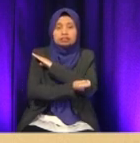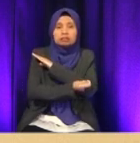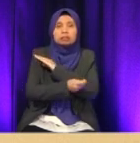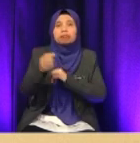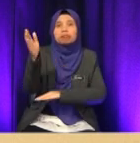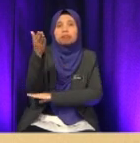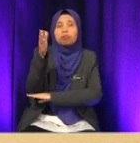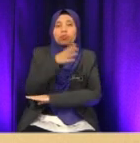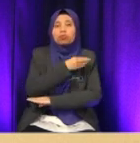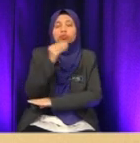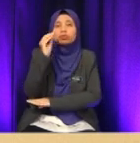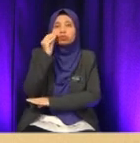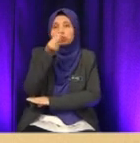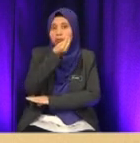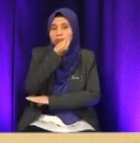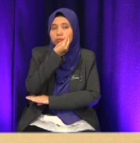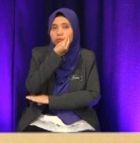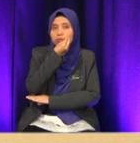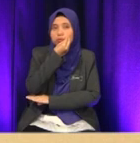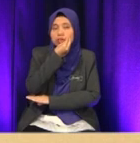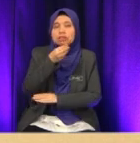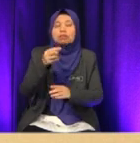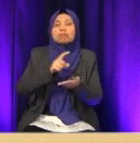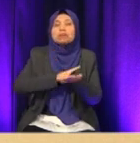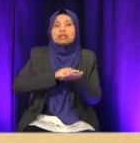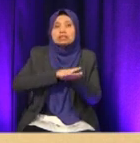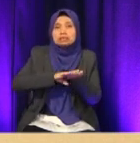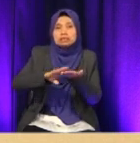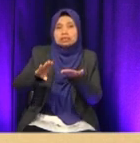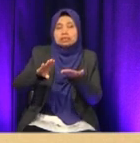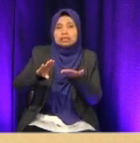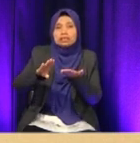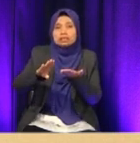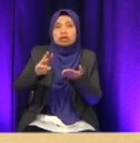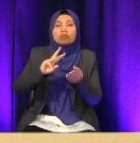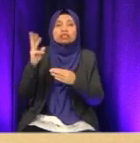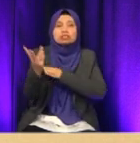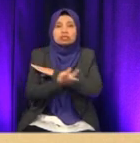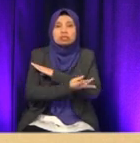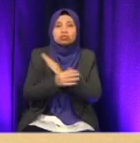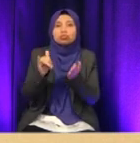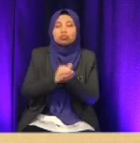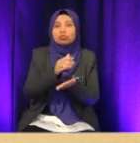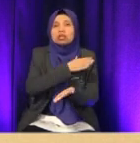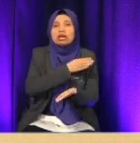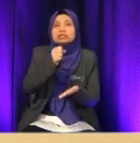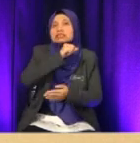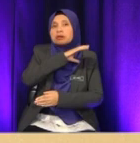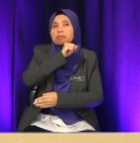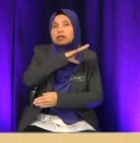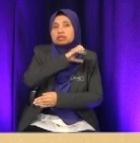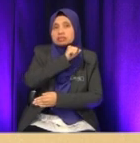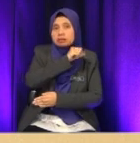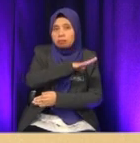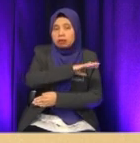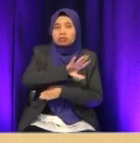planted lots of flowers and trees, but they needed some help keeping the area clear of rubbish, so that's where good gym members were able